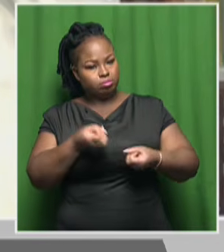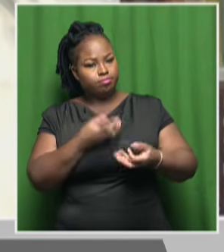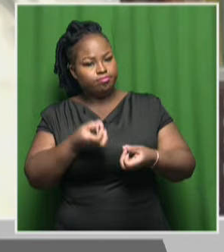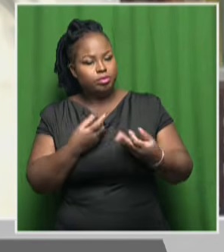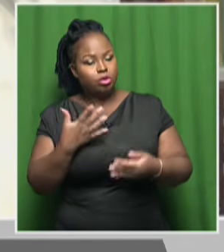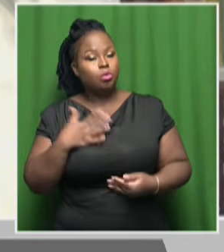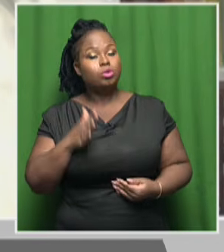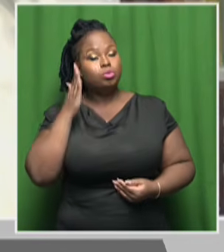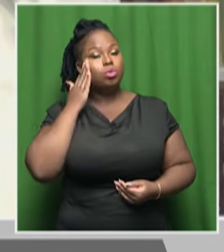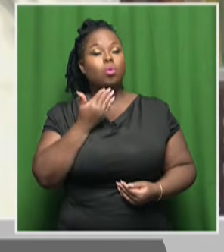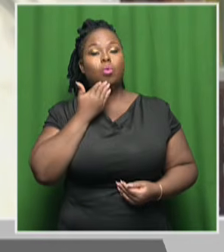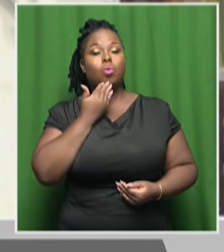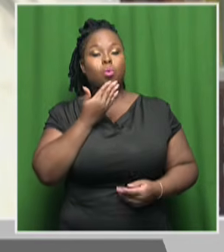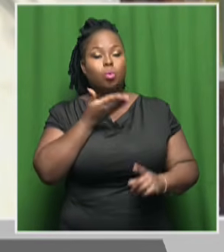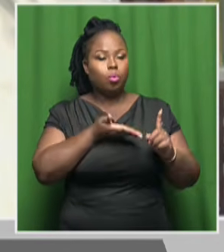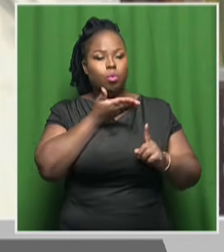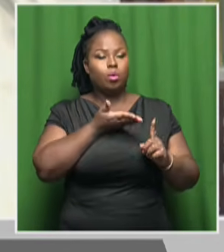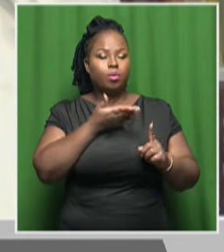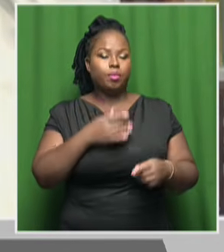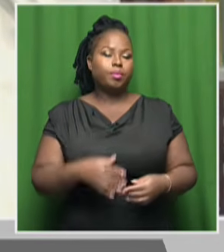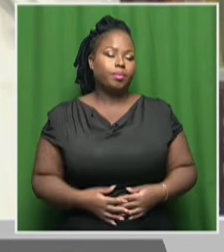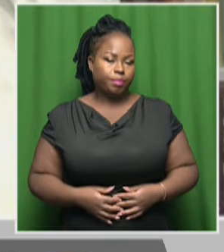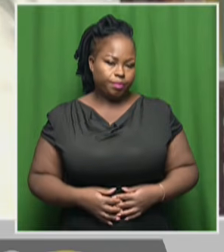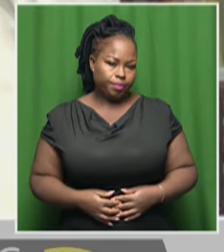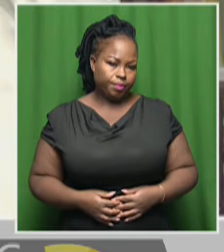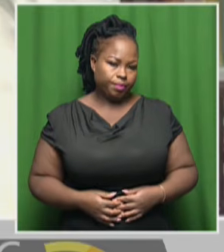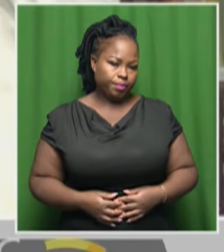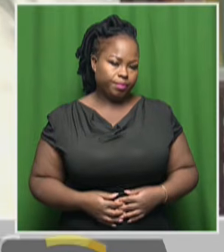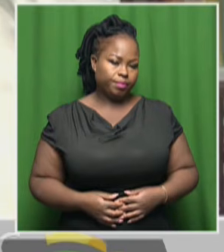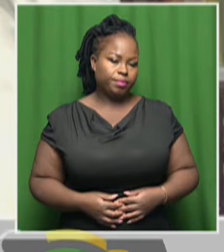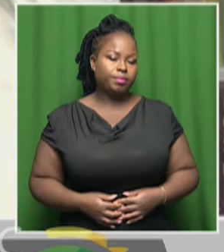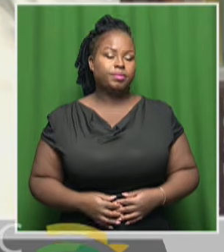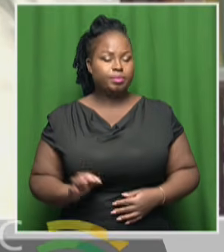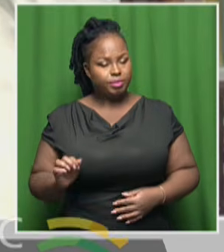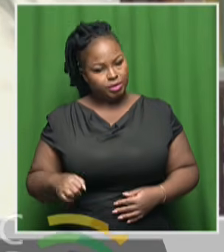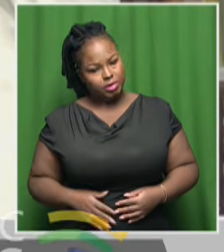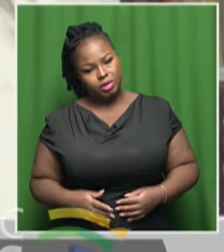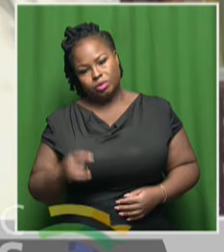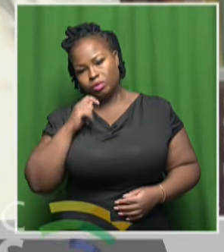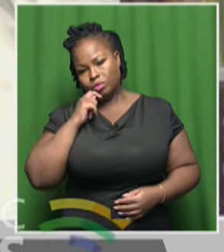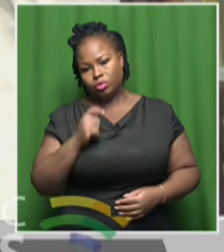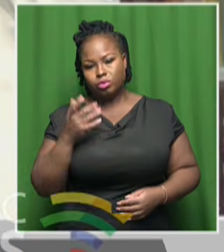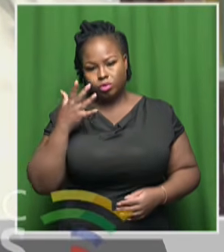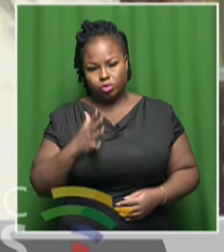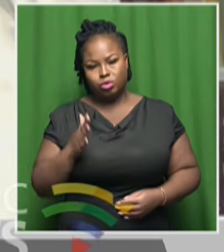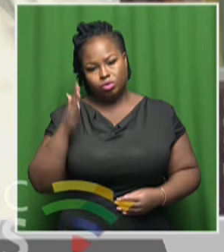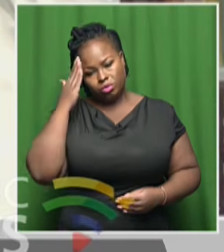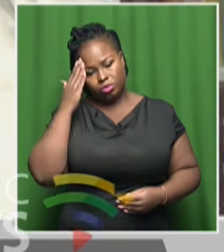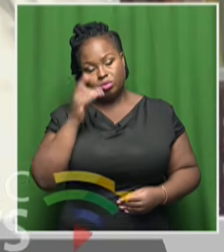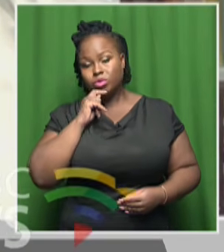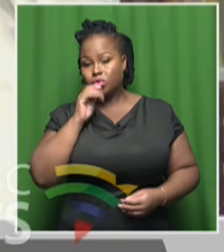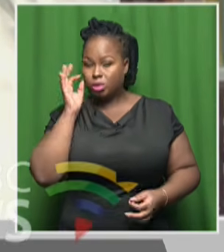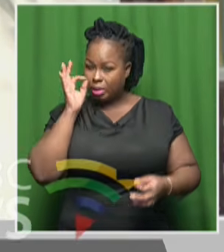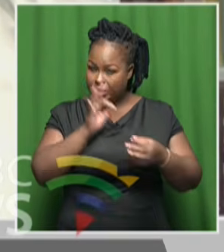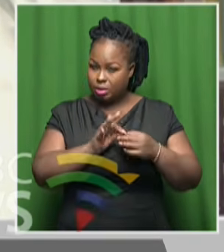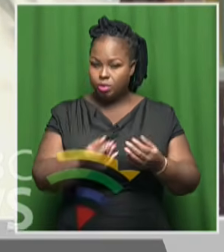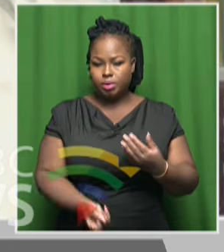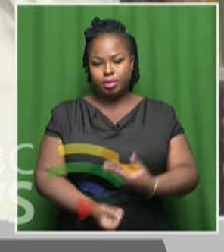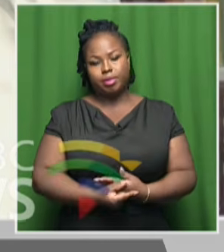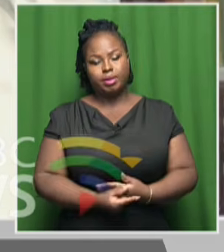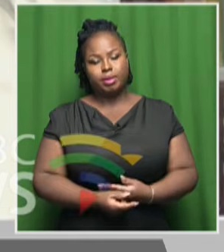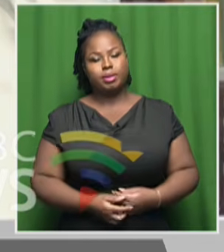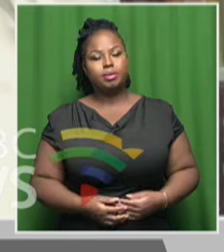of appearing at the Ad Hoc Committee is going to be null and void. And that's the reality, is that we want credibility, and we want to know what exactly is going on. And